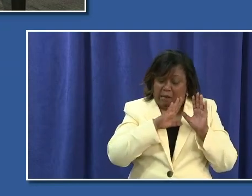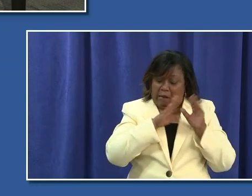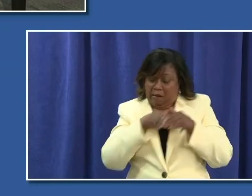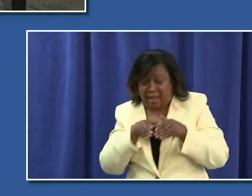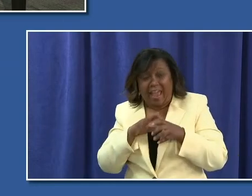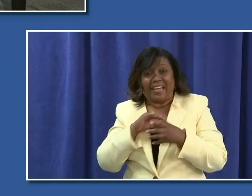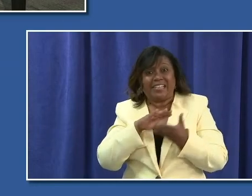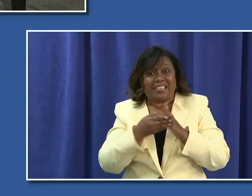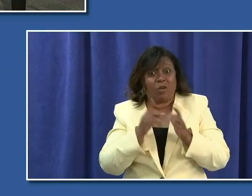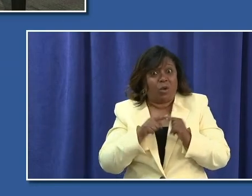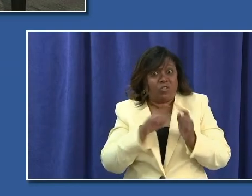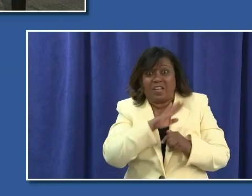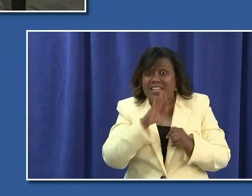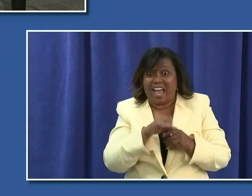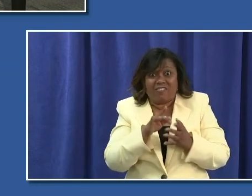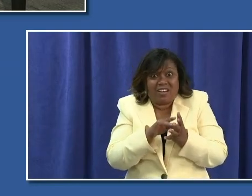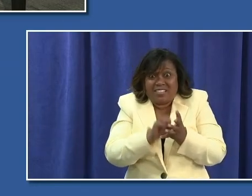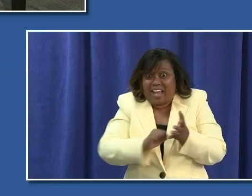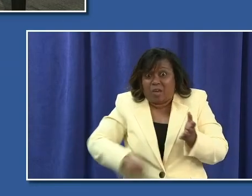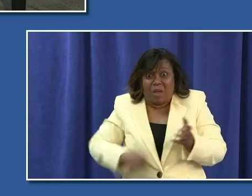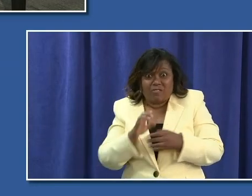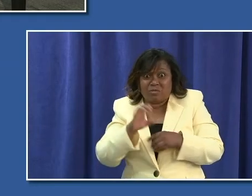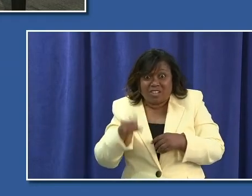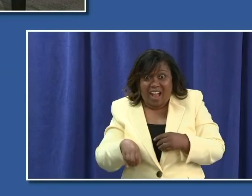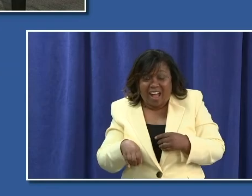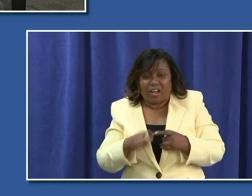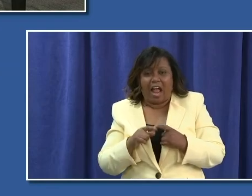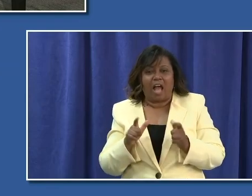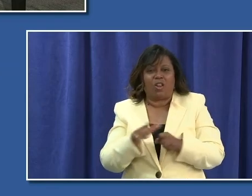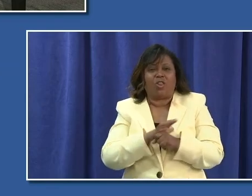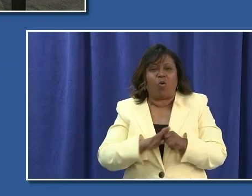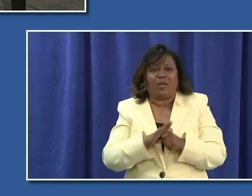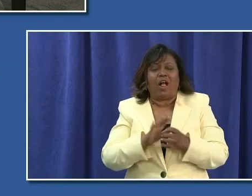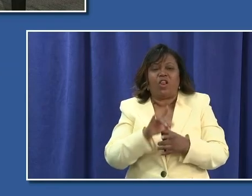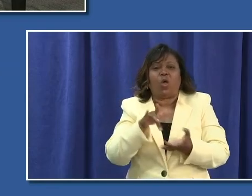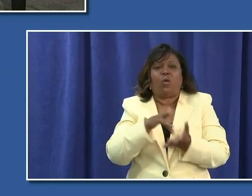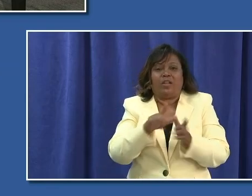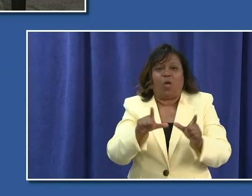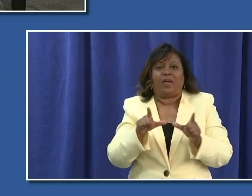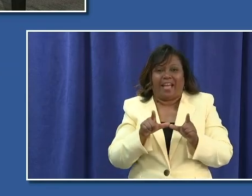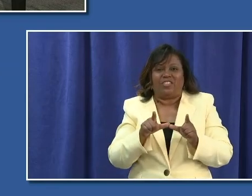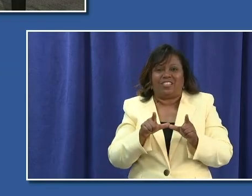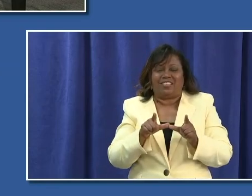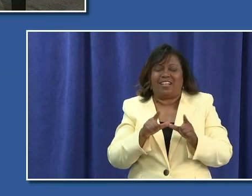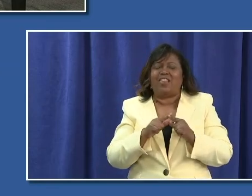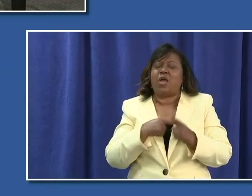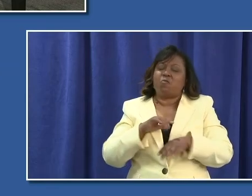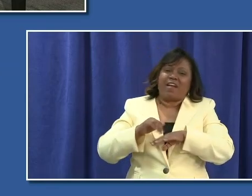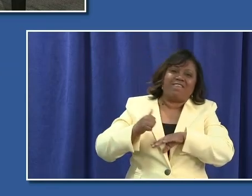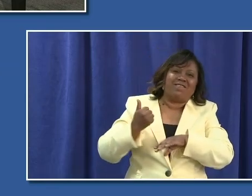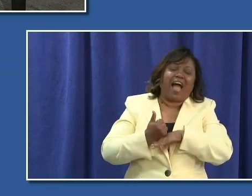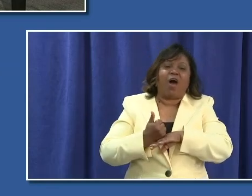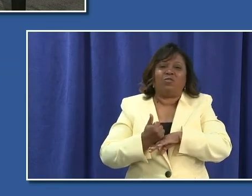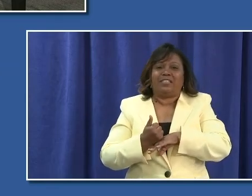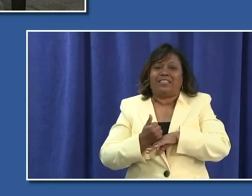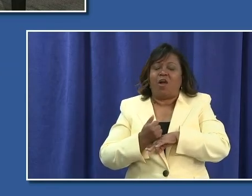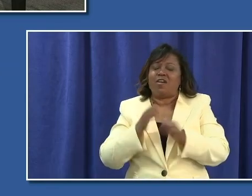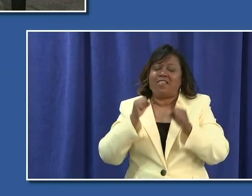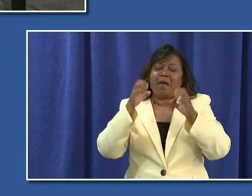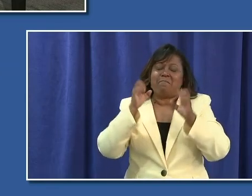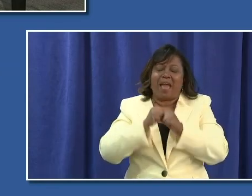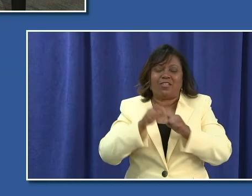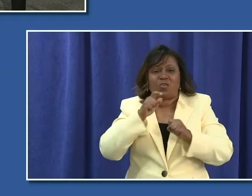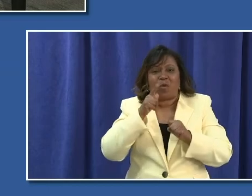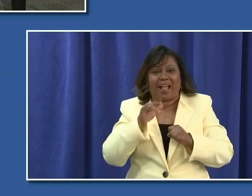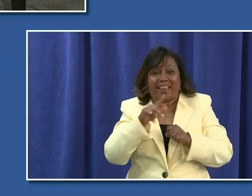as a city, because what you can never take away from Chicago is our locational advantage, and that's why we were founded on the amazing